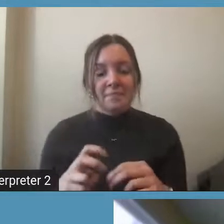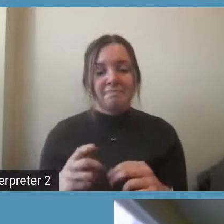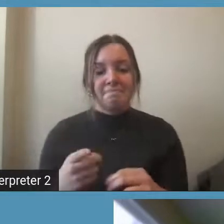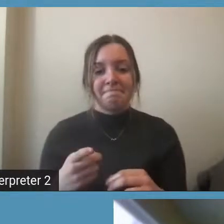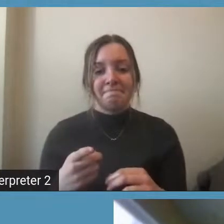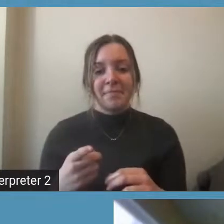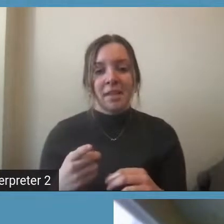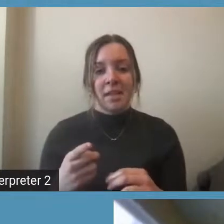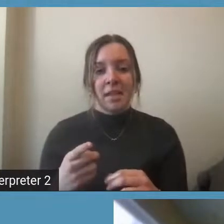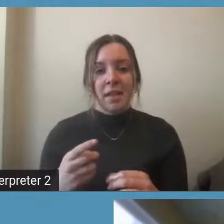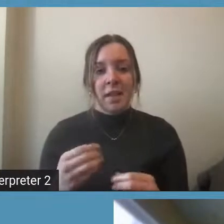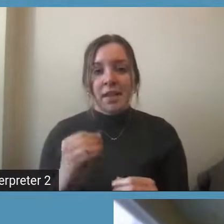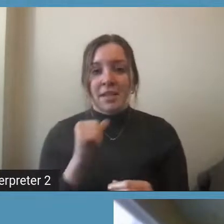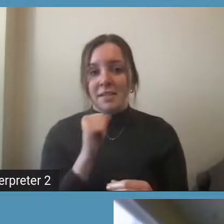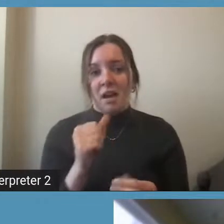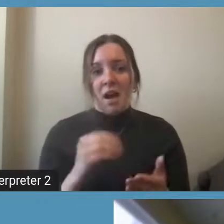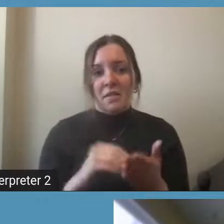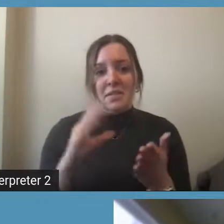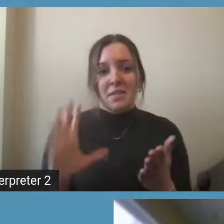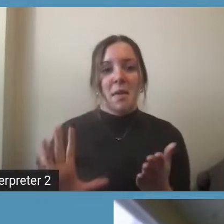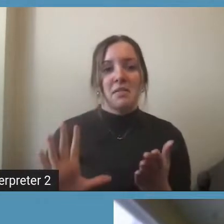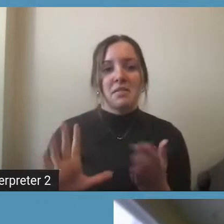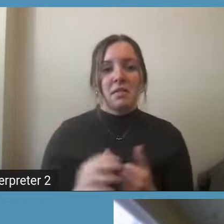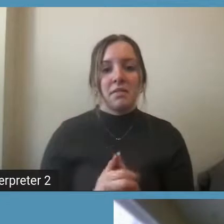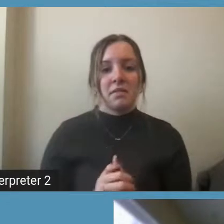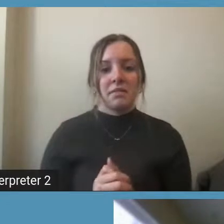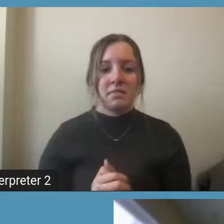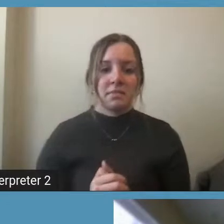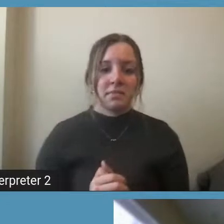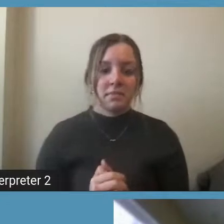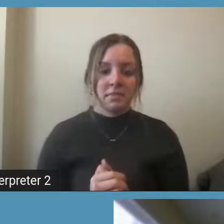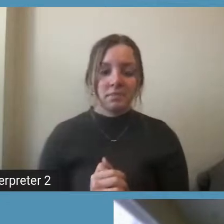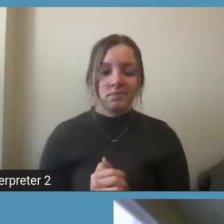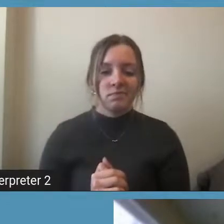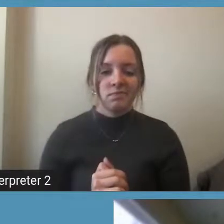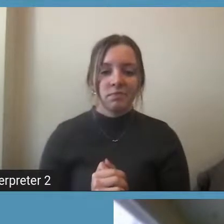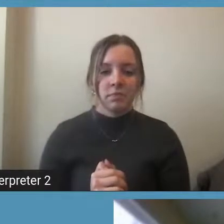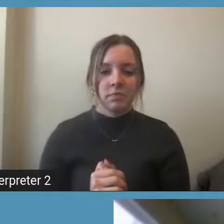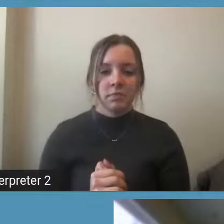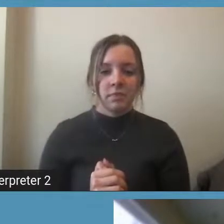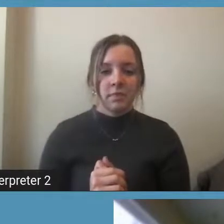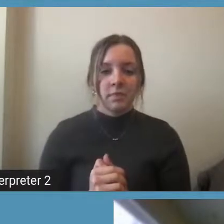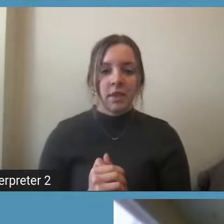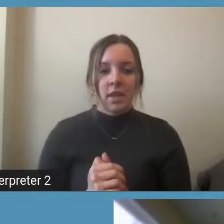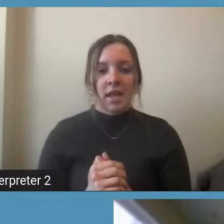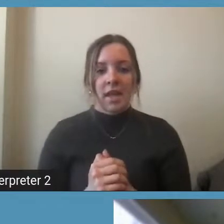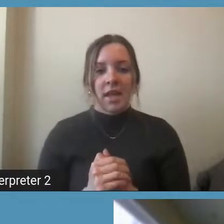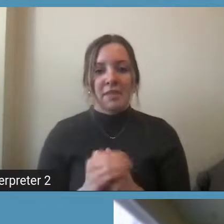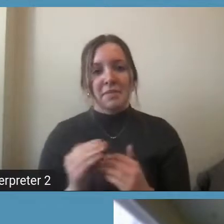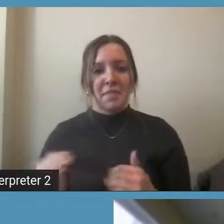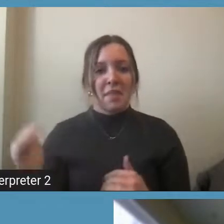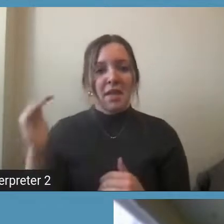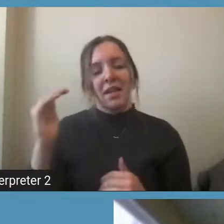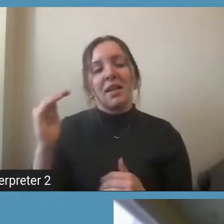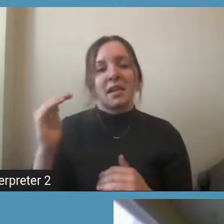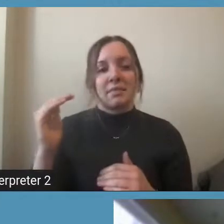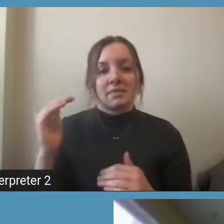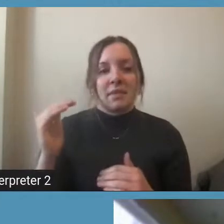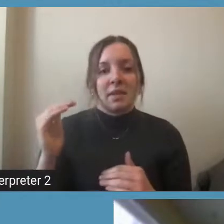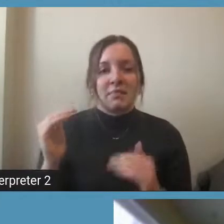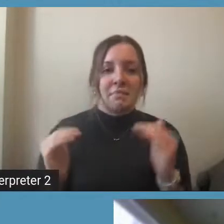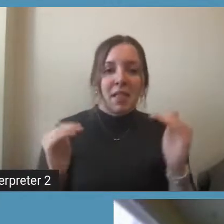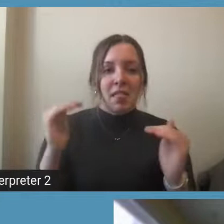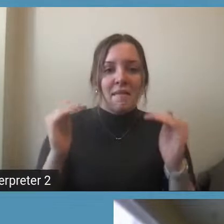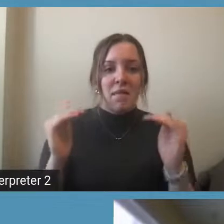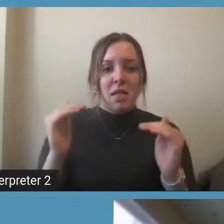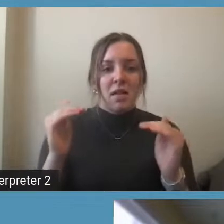time. So volume matters, but really it's a level of effort, and level of effort doesn't change when we have to